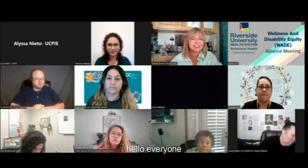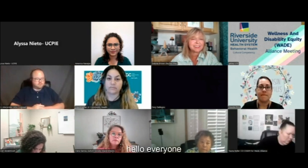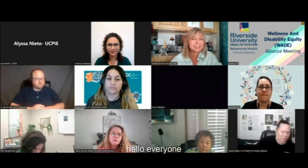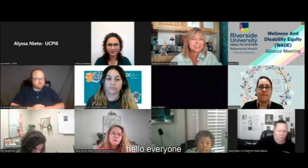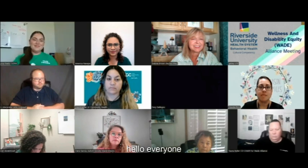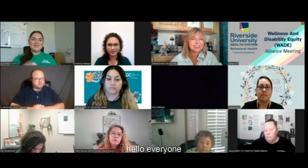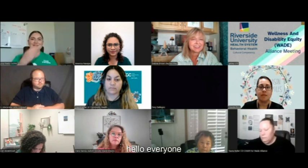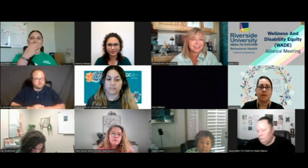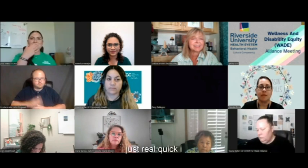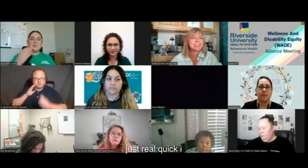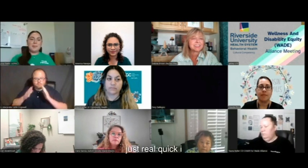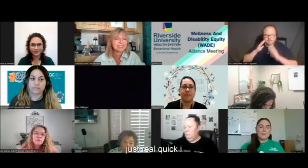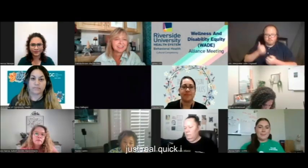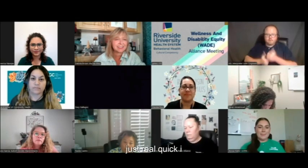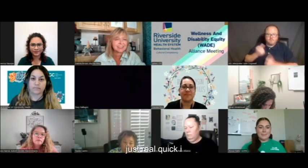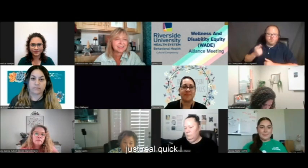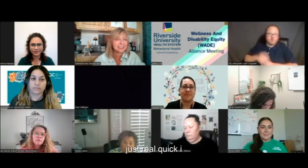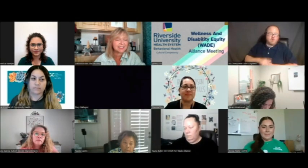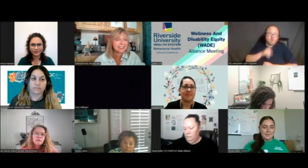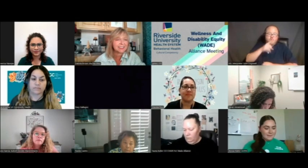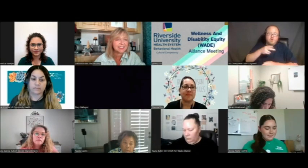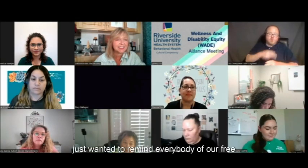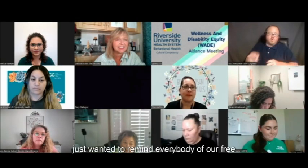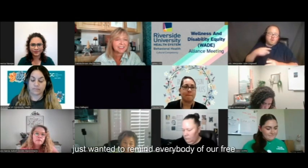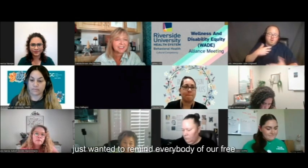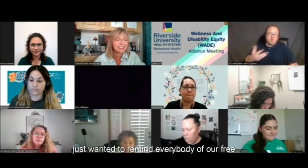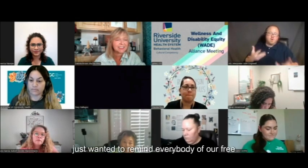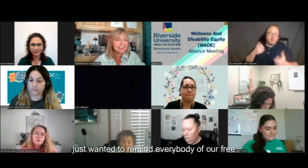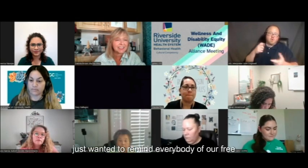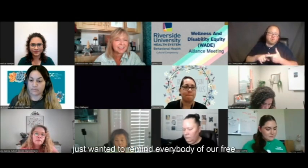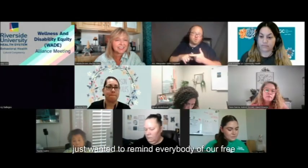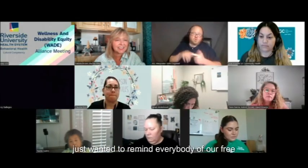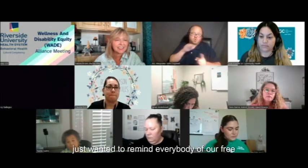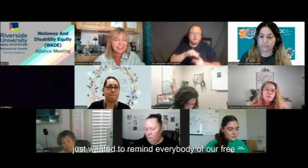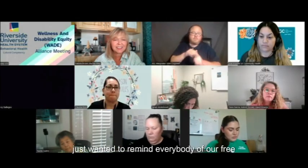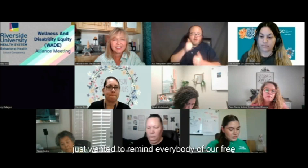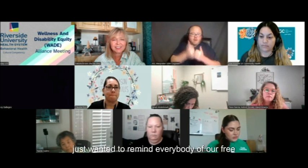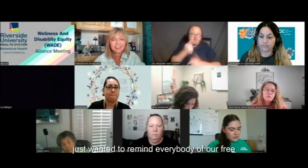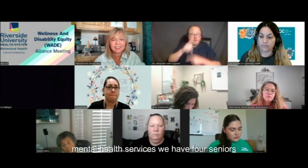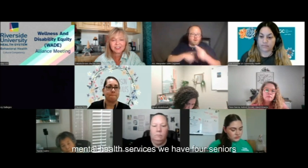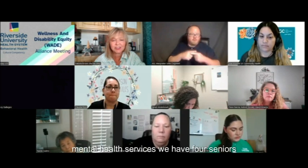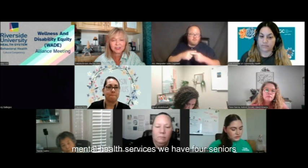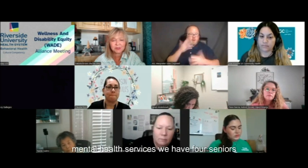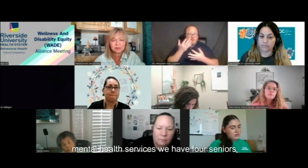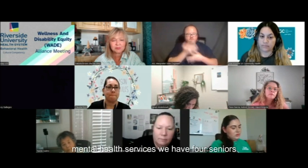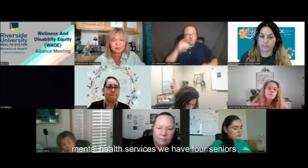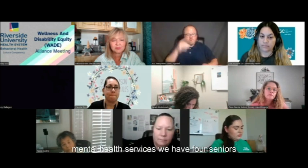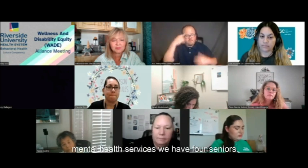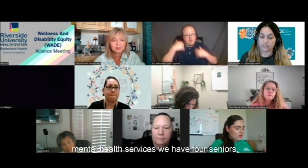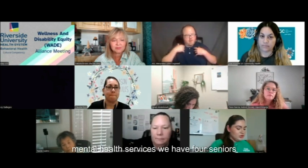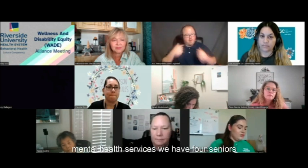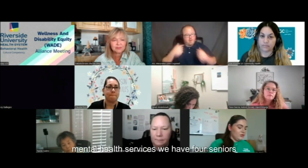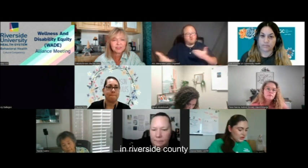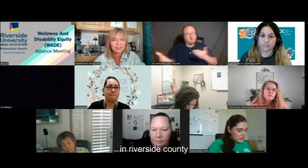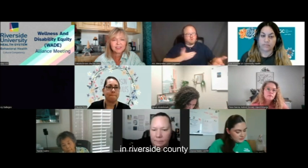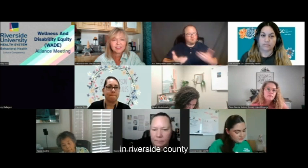Hello, everyone. Just real quick. I just want, just wanted to remind everybody of our free mental health services. We